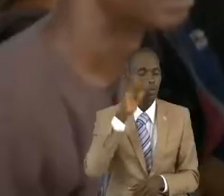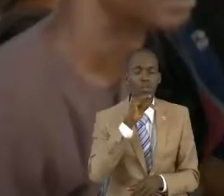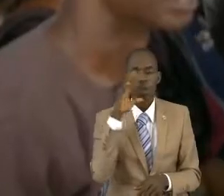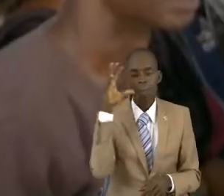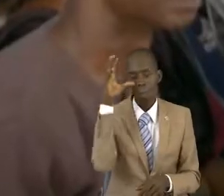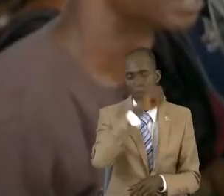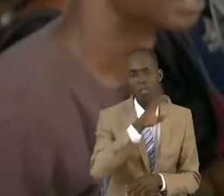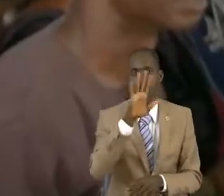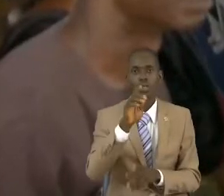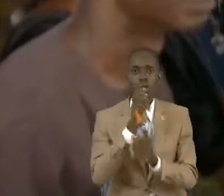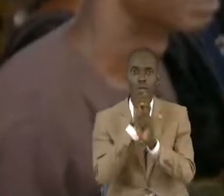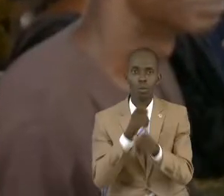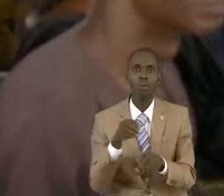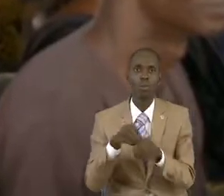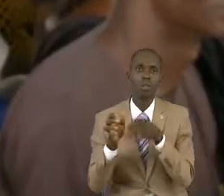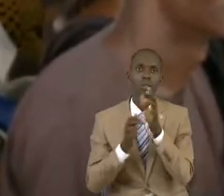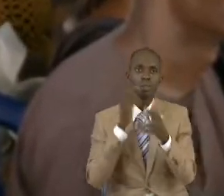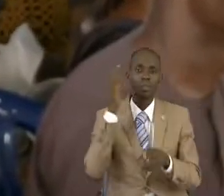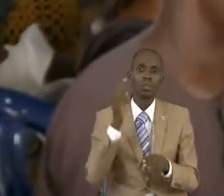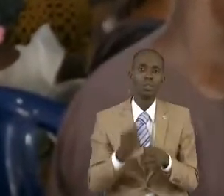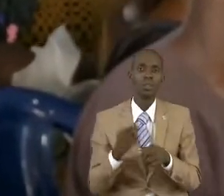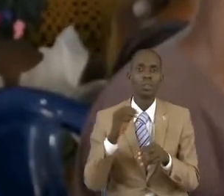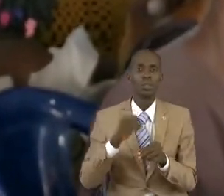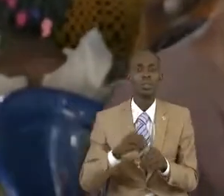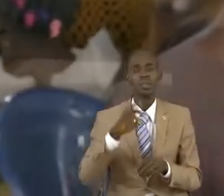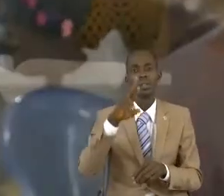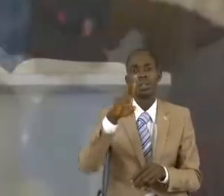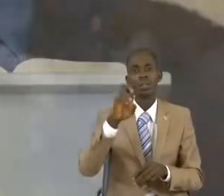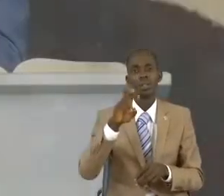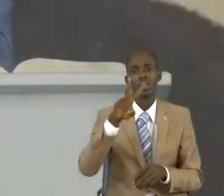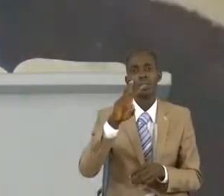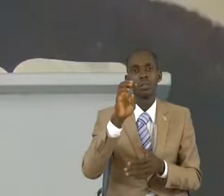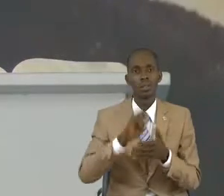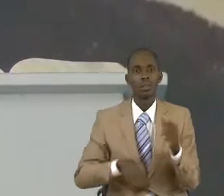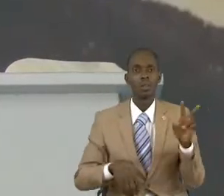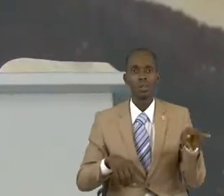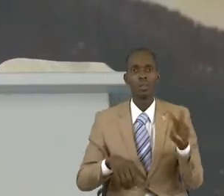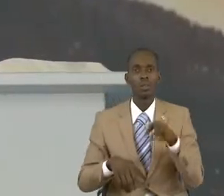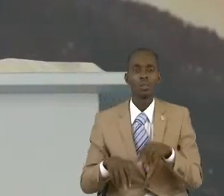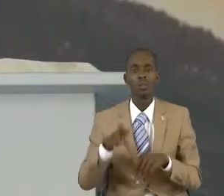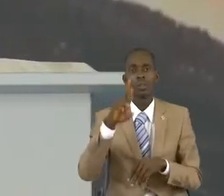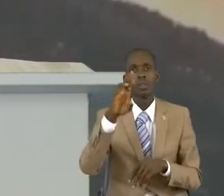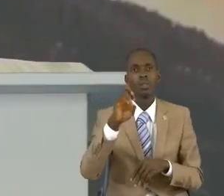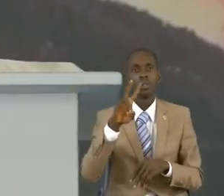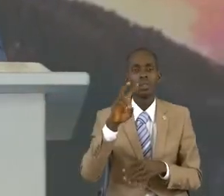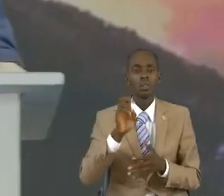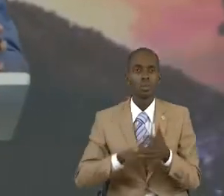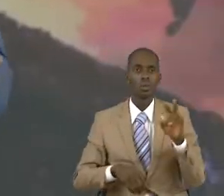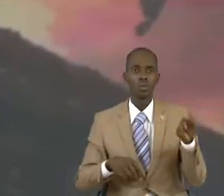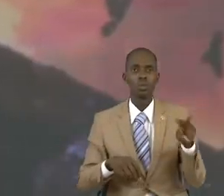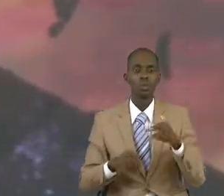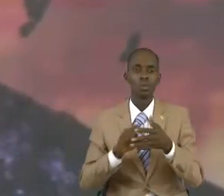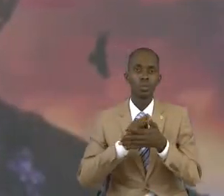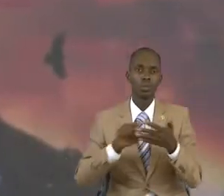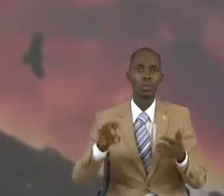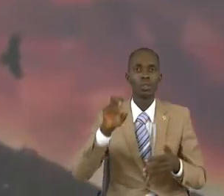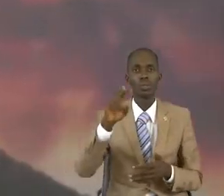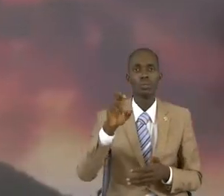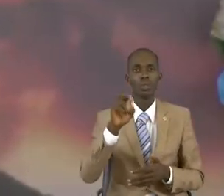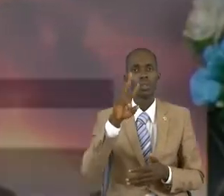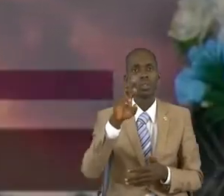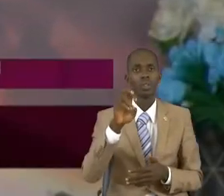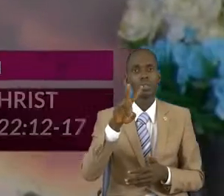Yes. Look at Revelation chapter 22, and I'm reading from verse 12. Revelation